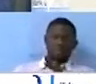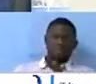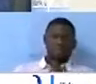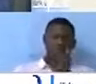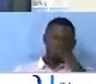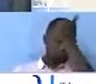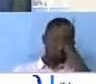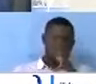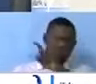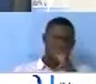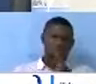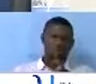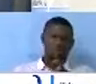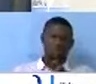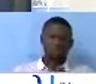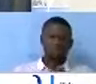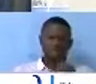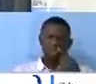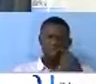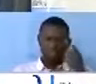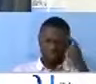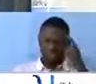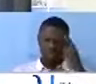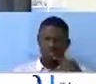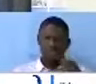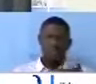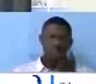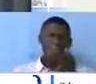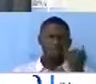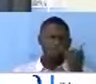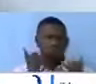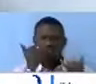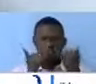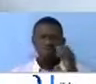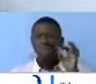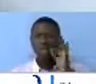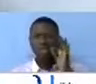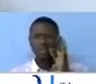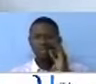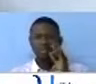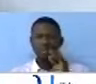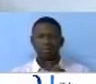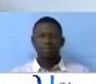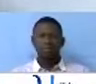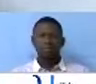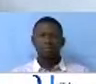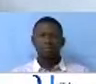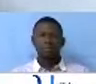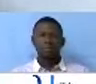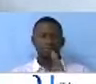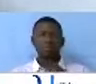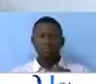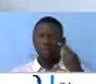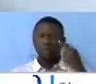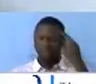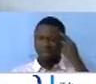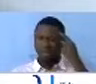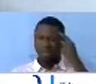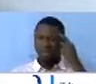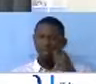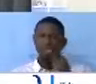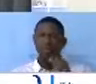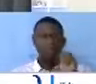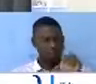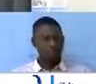may think that you should give a rude answer. No. Sorry, I'm not being rude. No, one word saying is to the extent that you may think